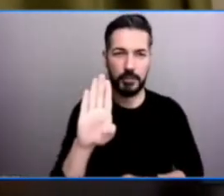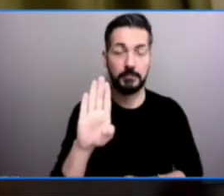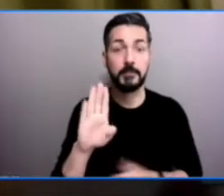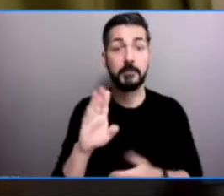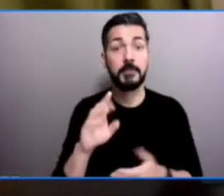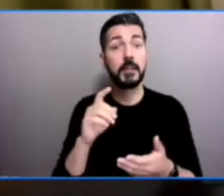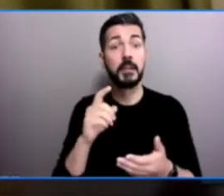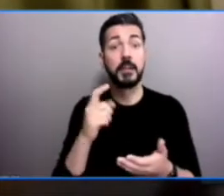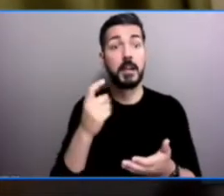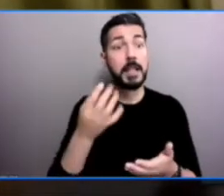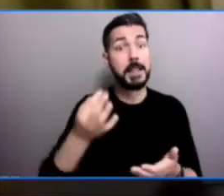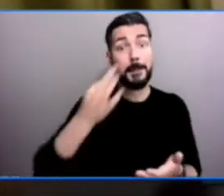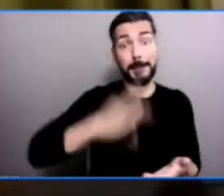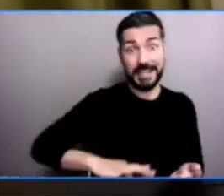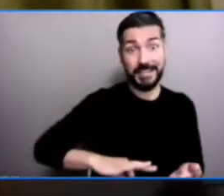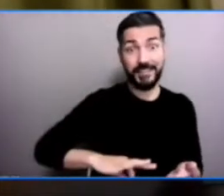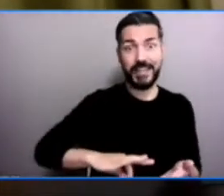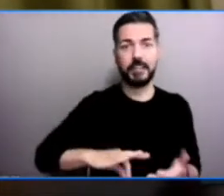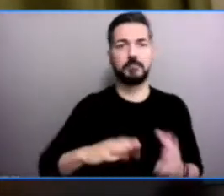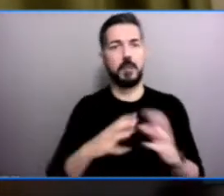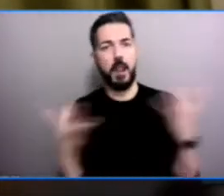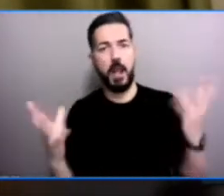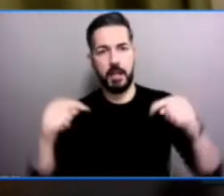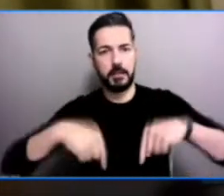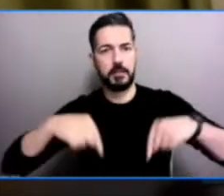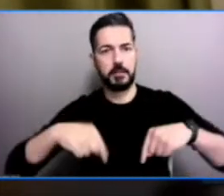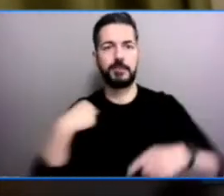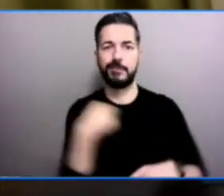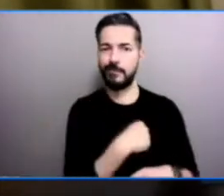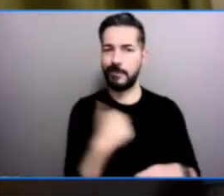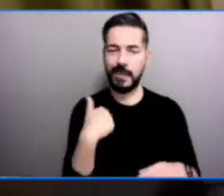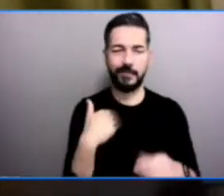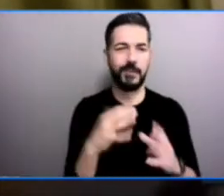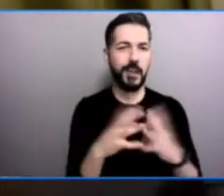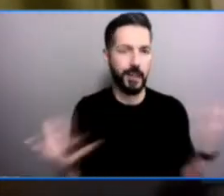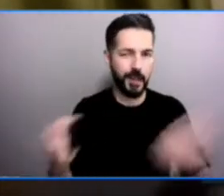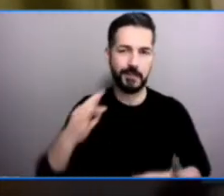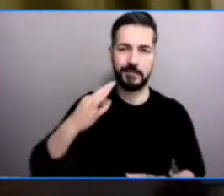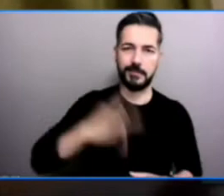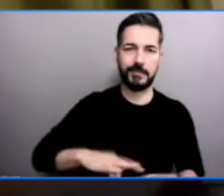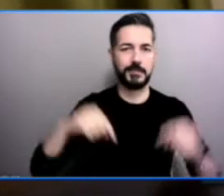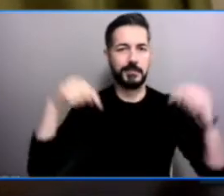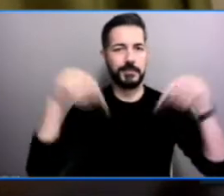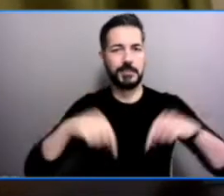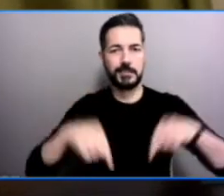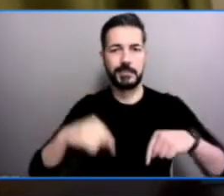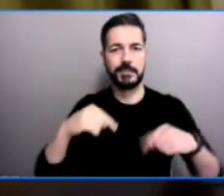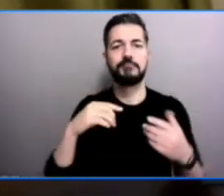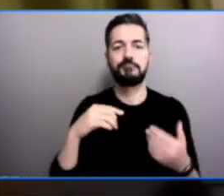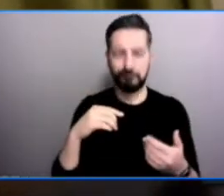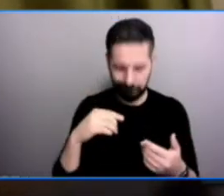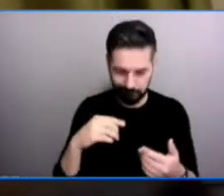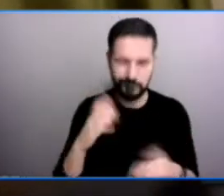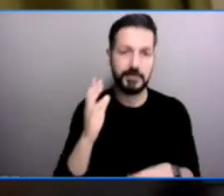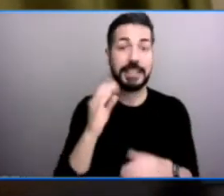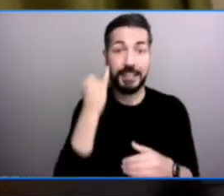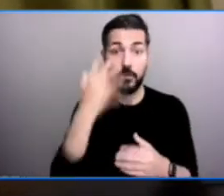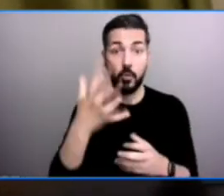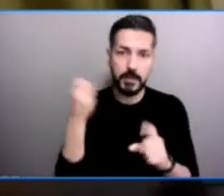major issue because there's not enough of us. There's not enough funding here in Nebraska for there to be enough